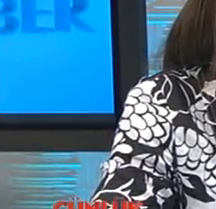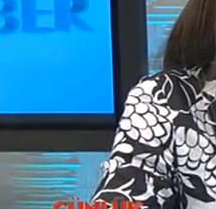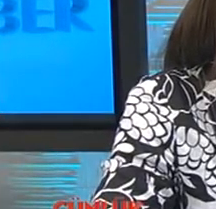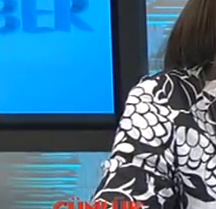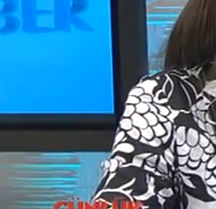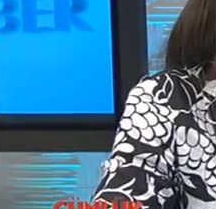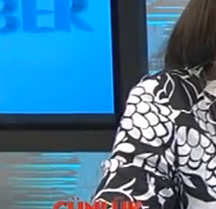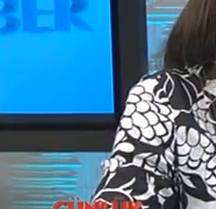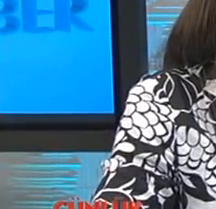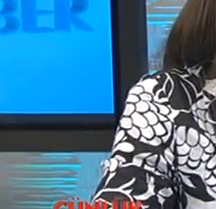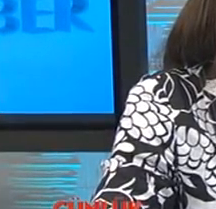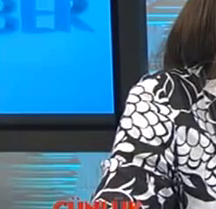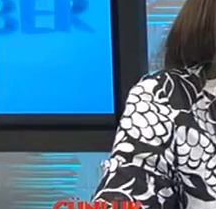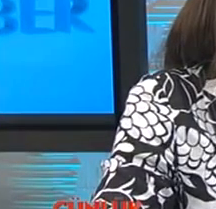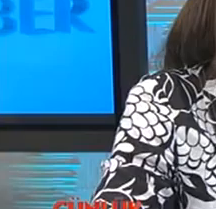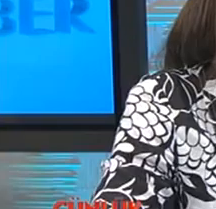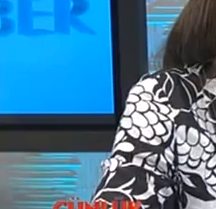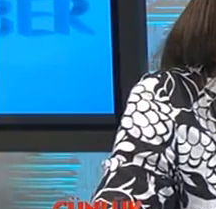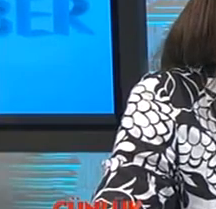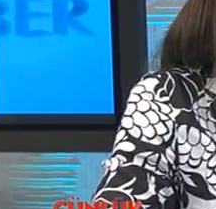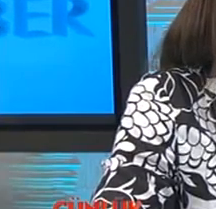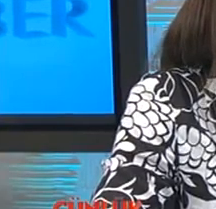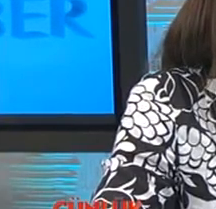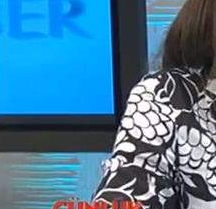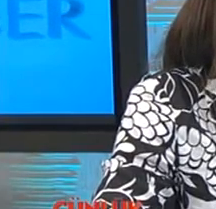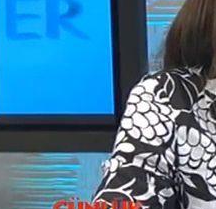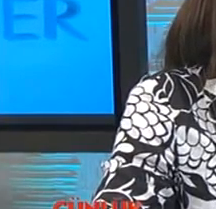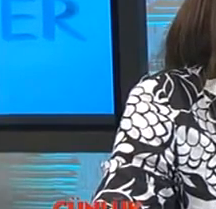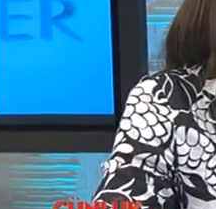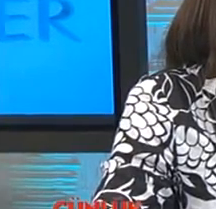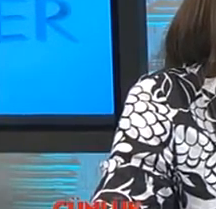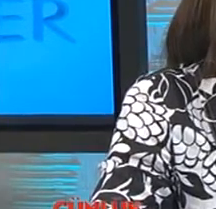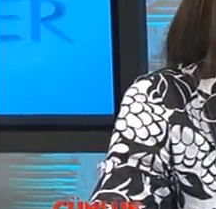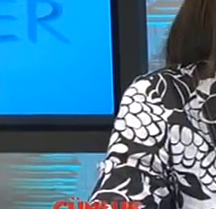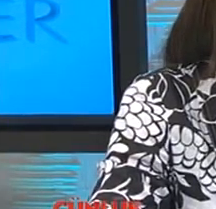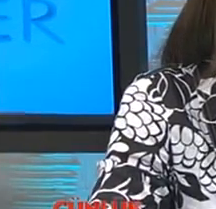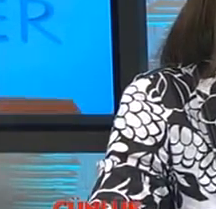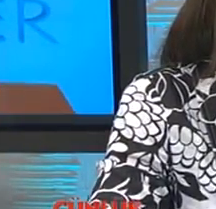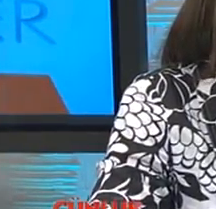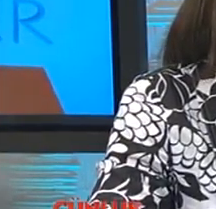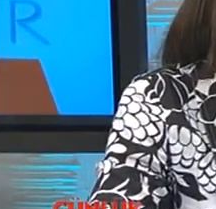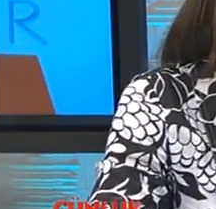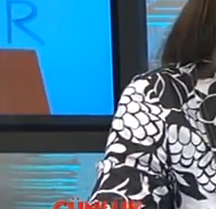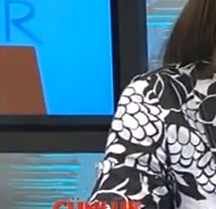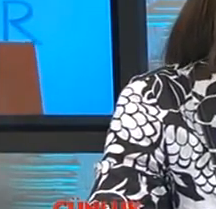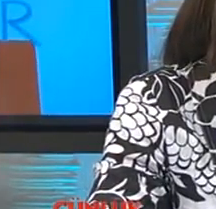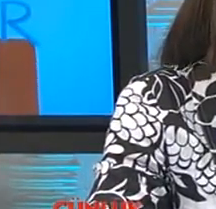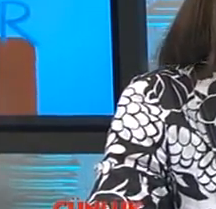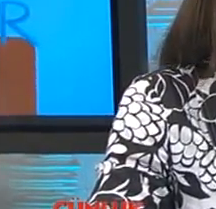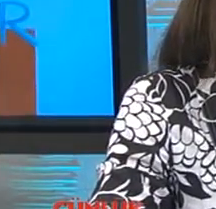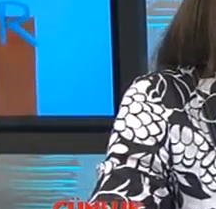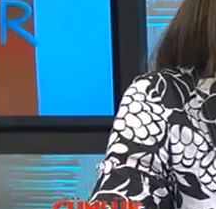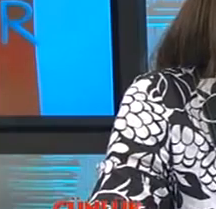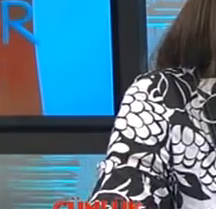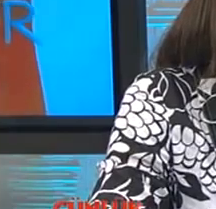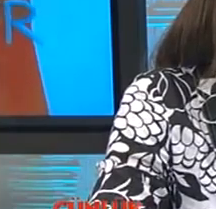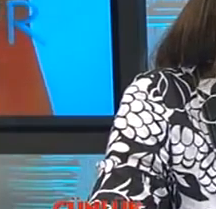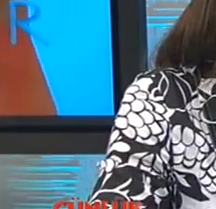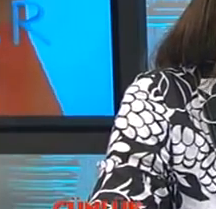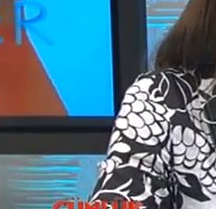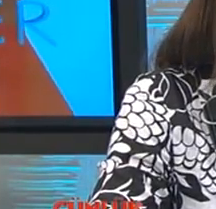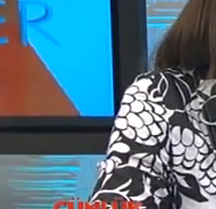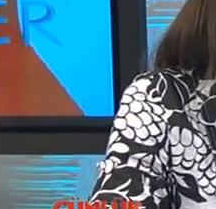diagnostics in these cases as well. And actually, we have one advisor to our team also, Başak Alpas,